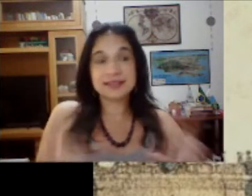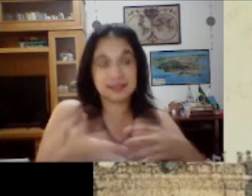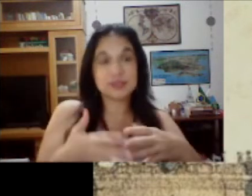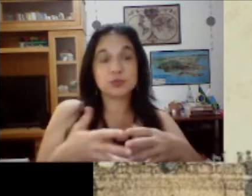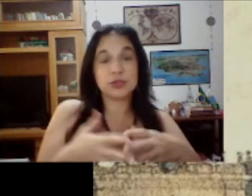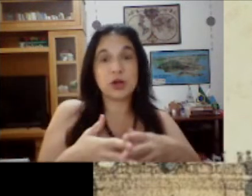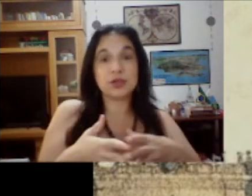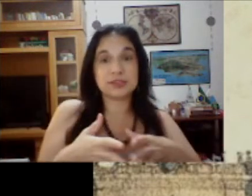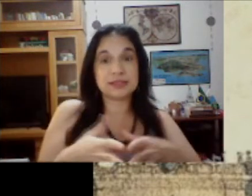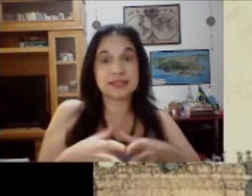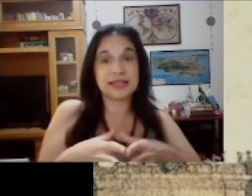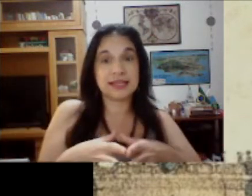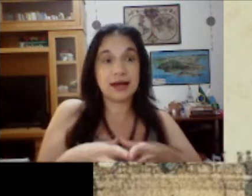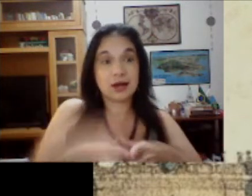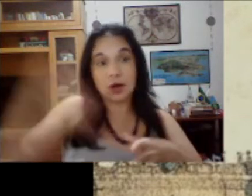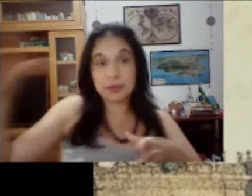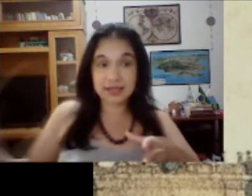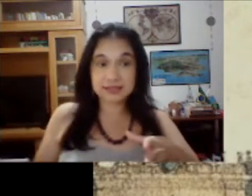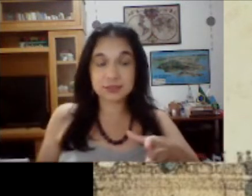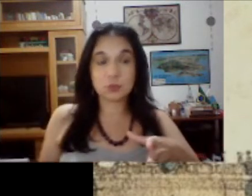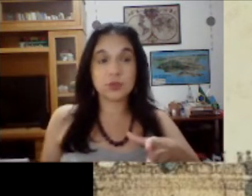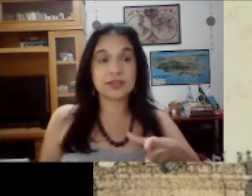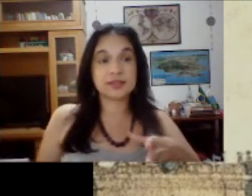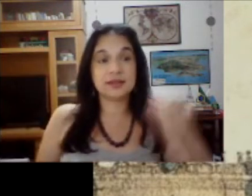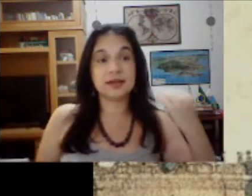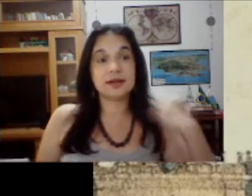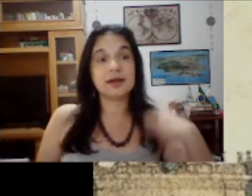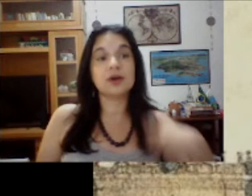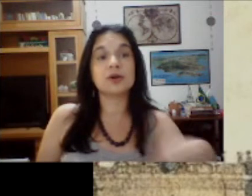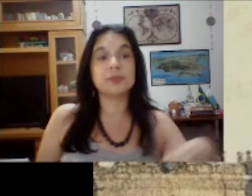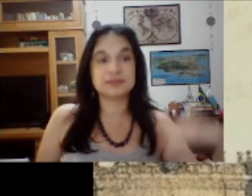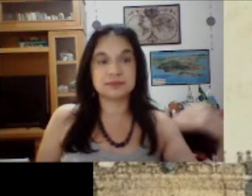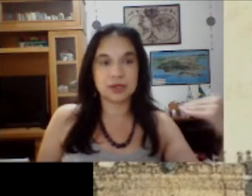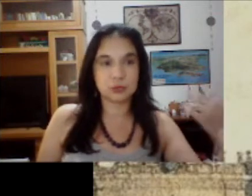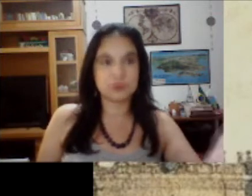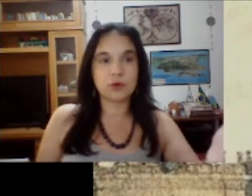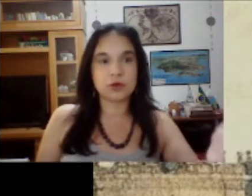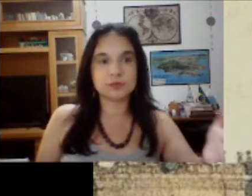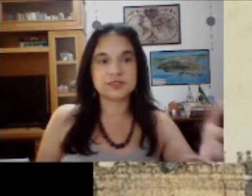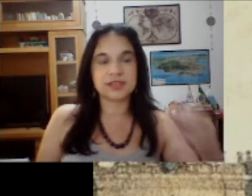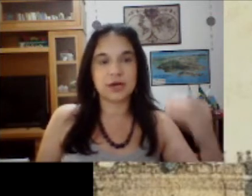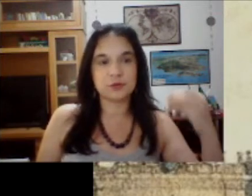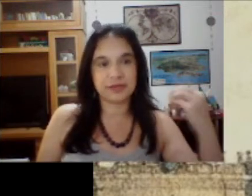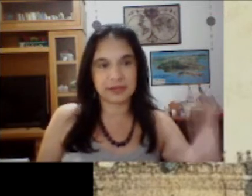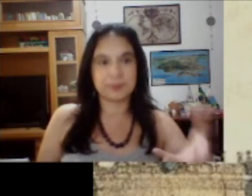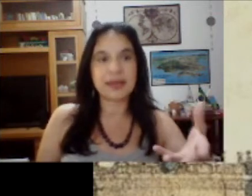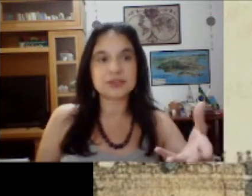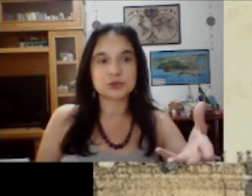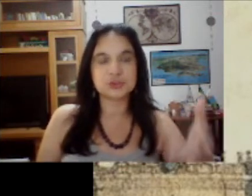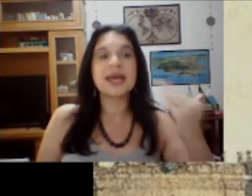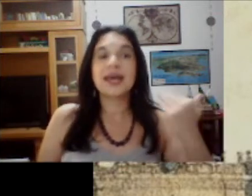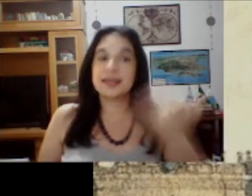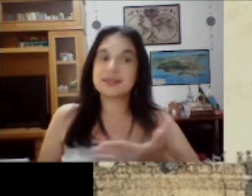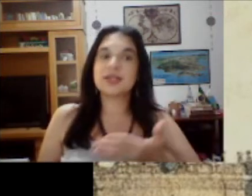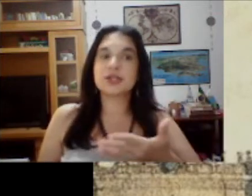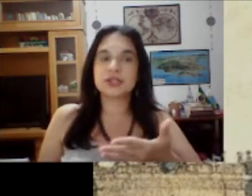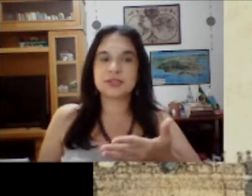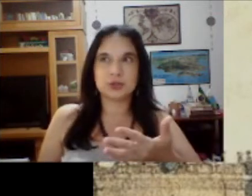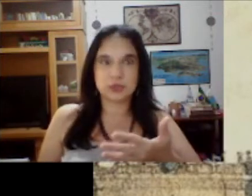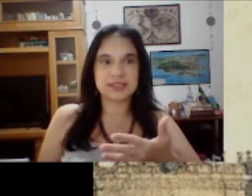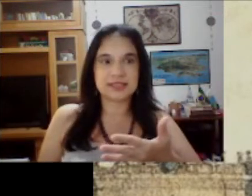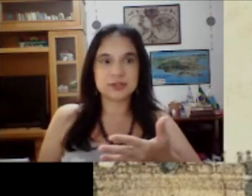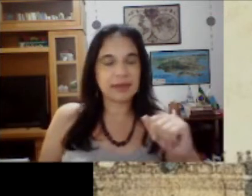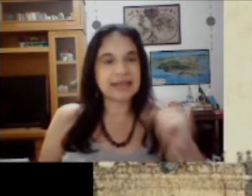And this would ultimately culminate with the urban reforms of Pereira Passos in the